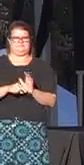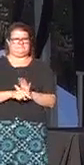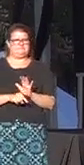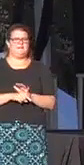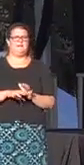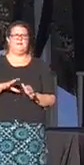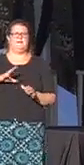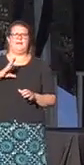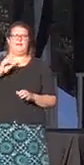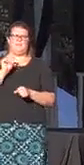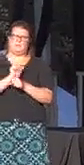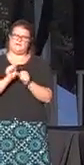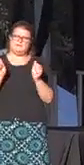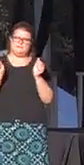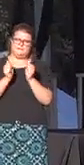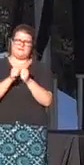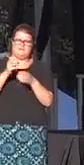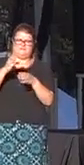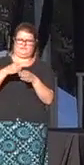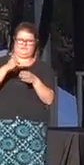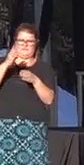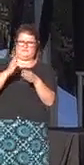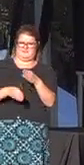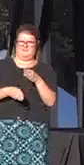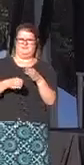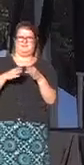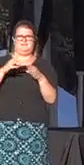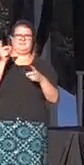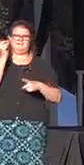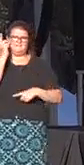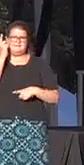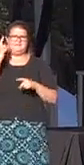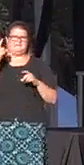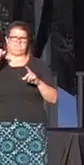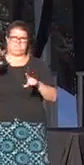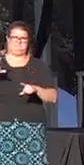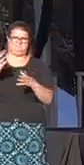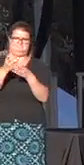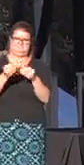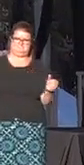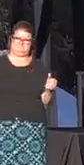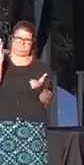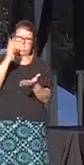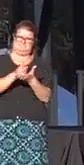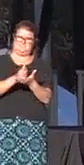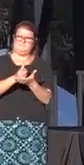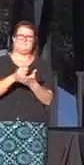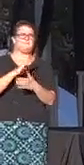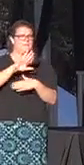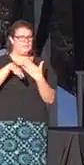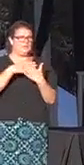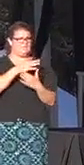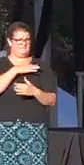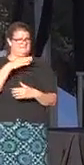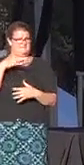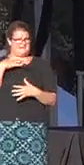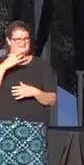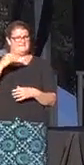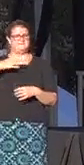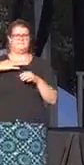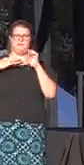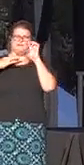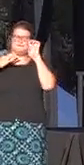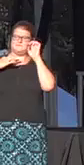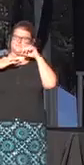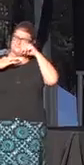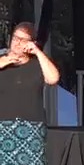and working together to end this epidemic once and for all. To all of the staff and